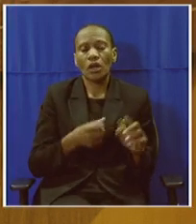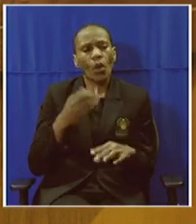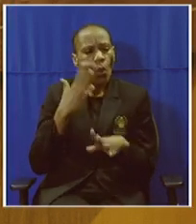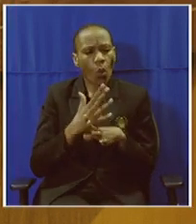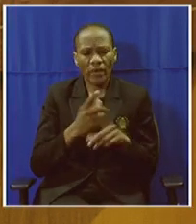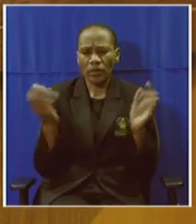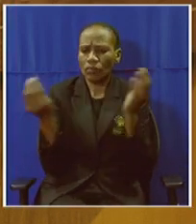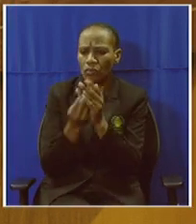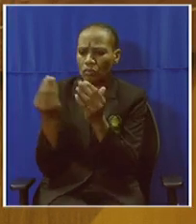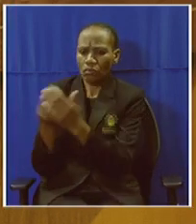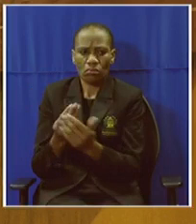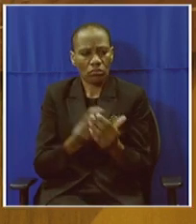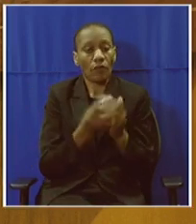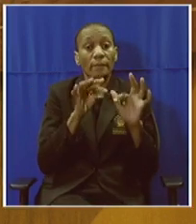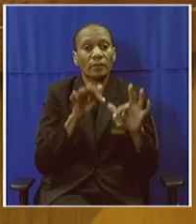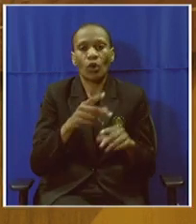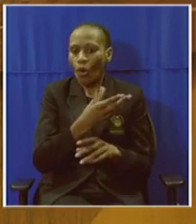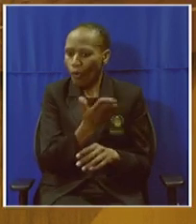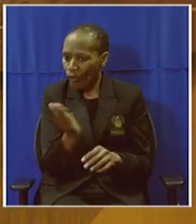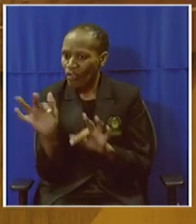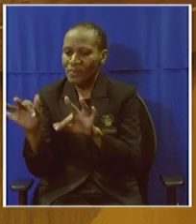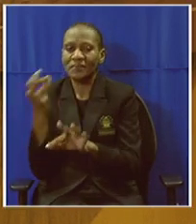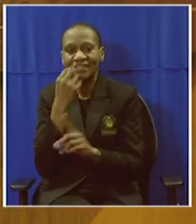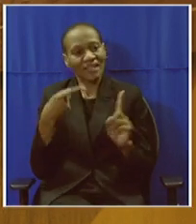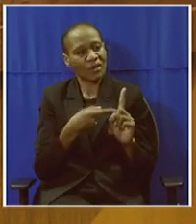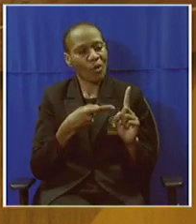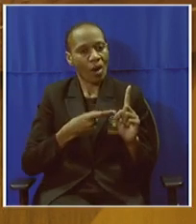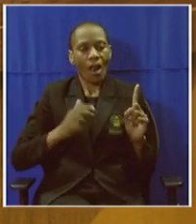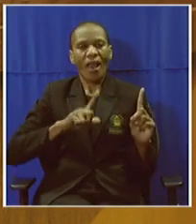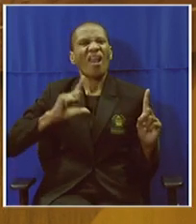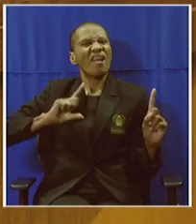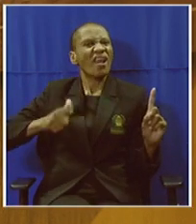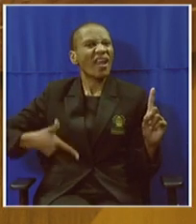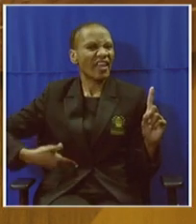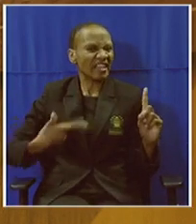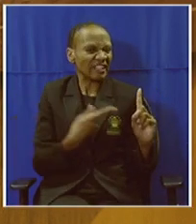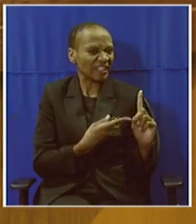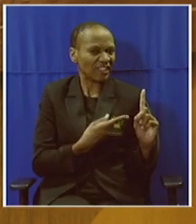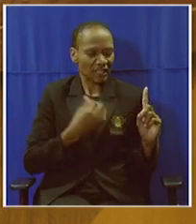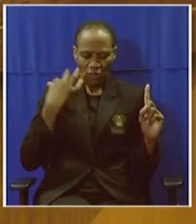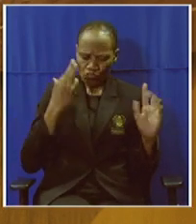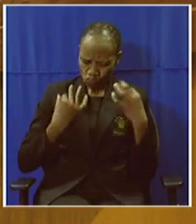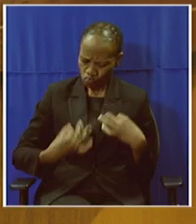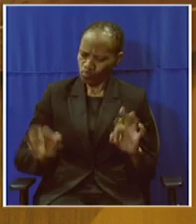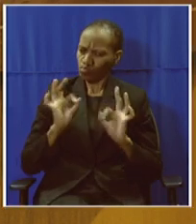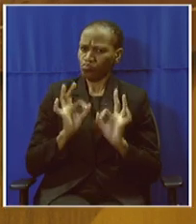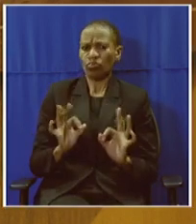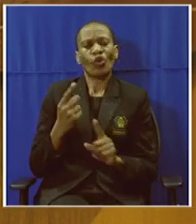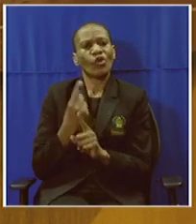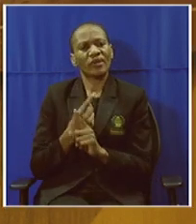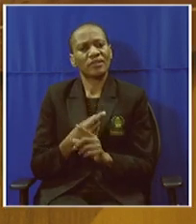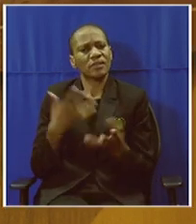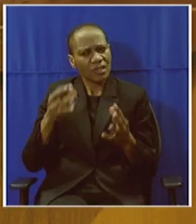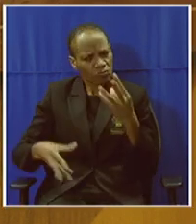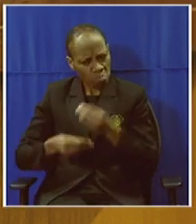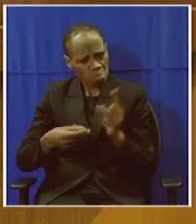of people who characterized her as a lady of stature, poise, and elegance, and who most